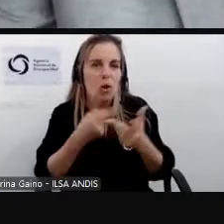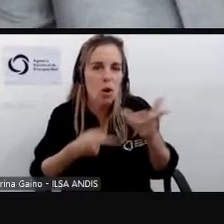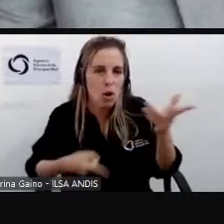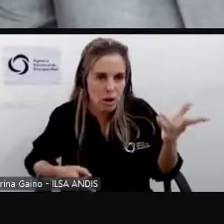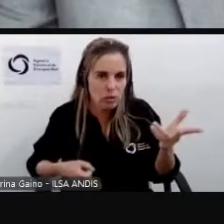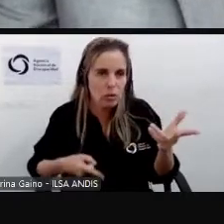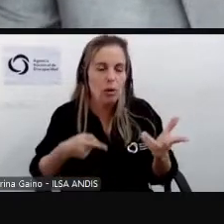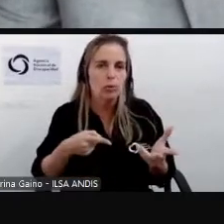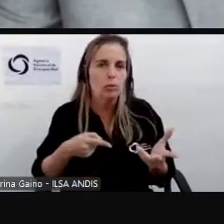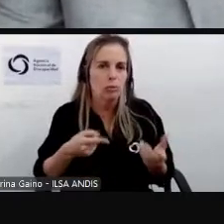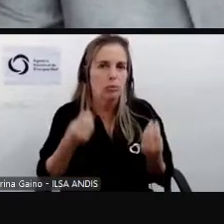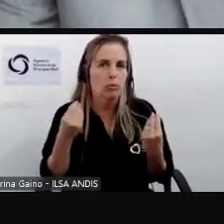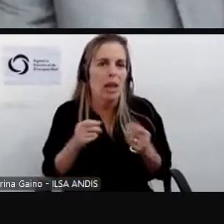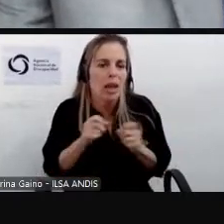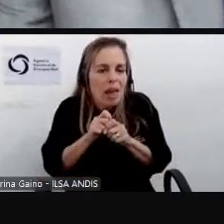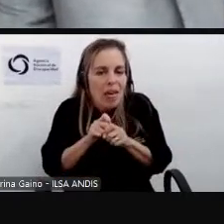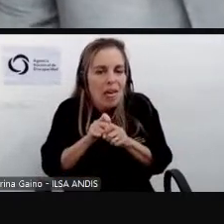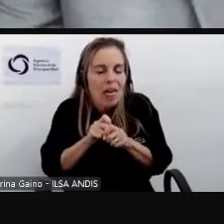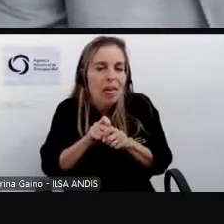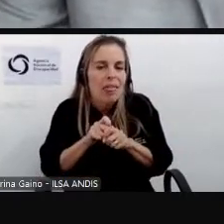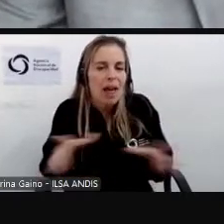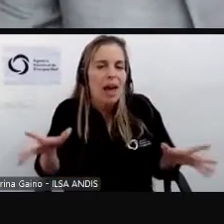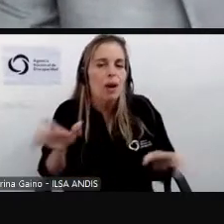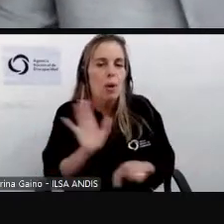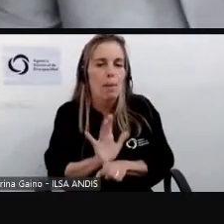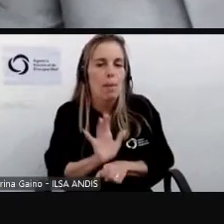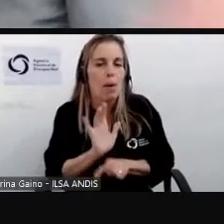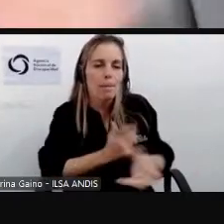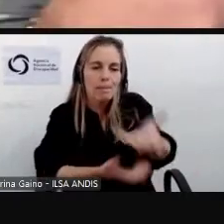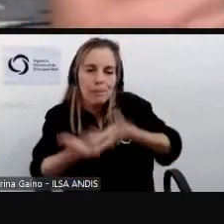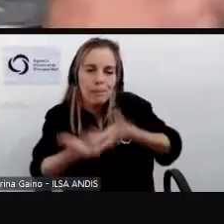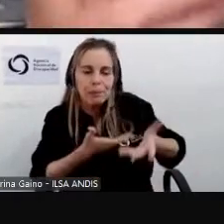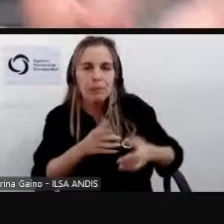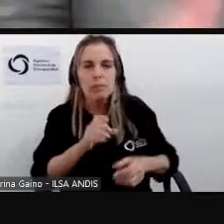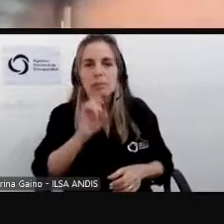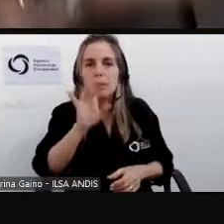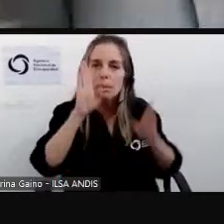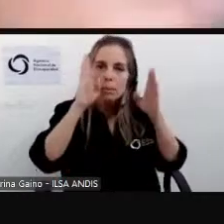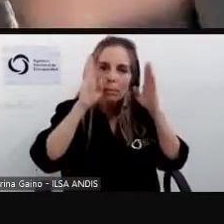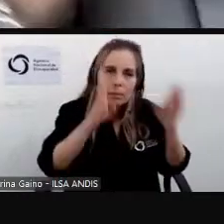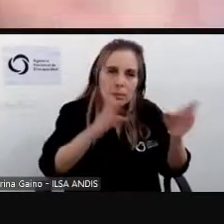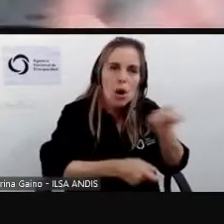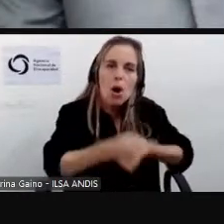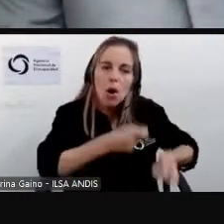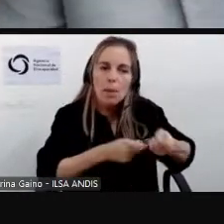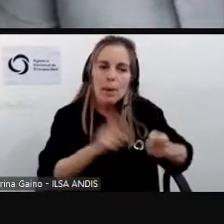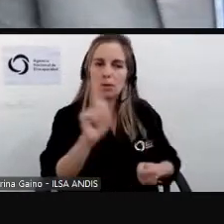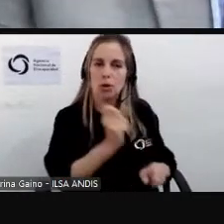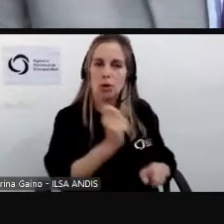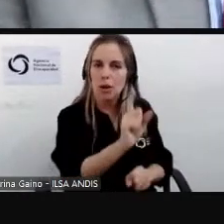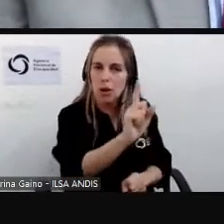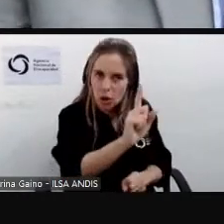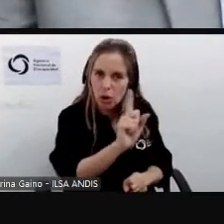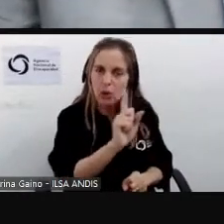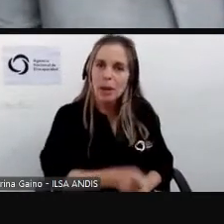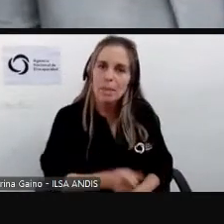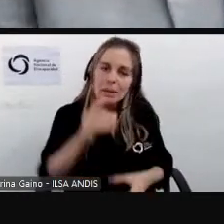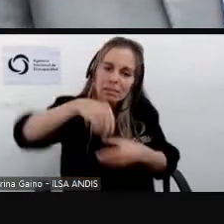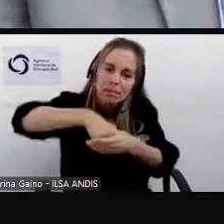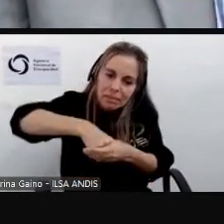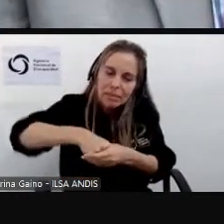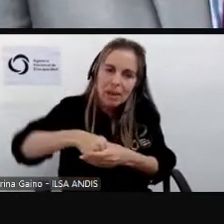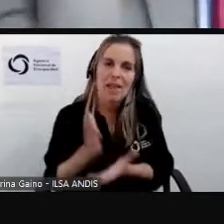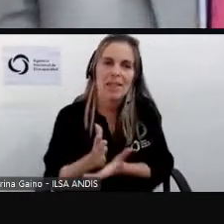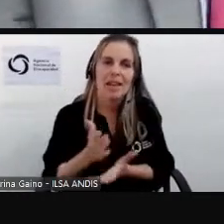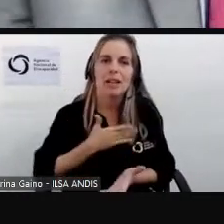With these tripartite declarations and this creation of spaces and beyond the labor relation, to start thinking